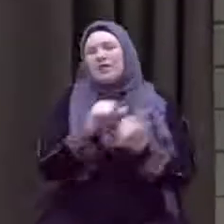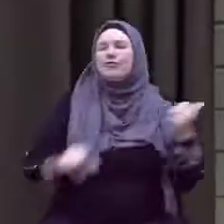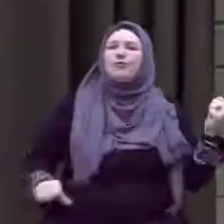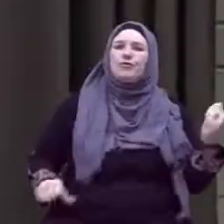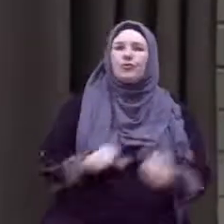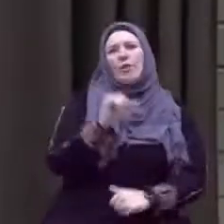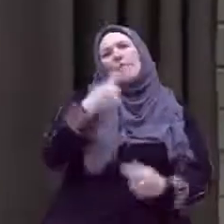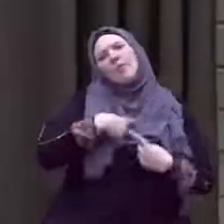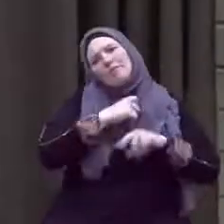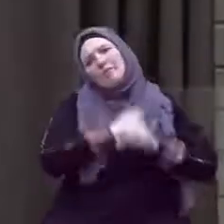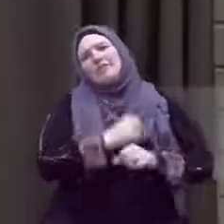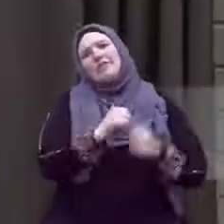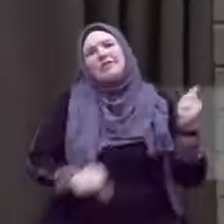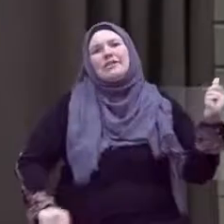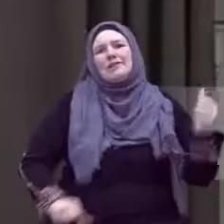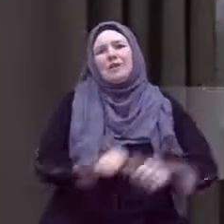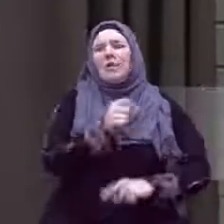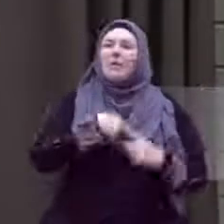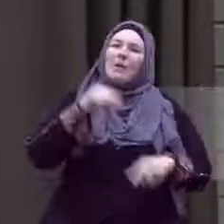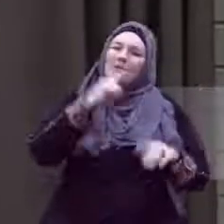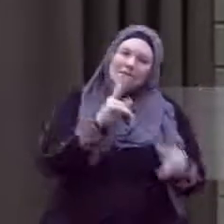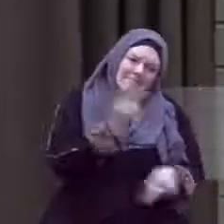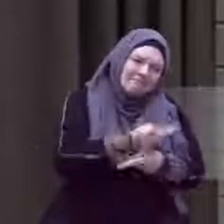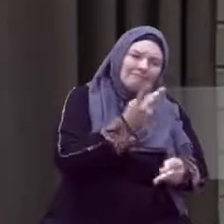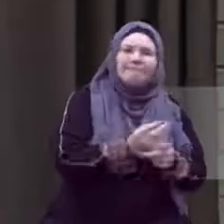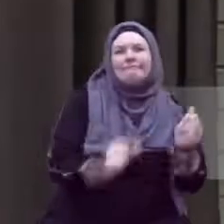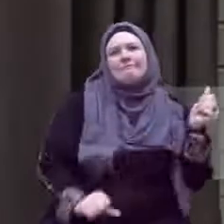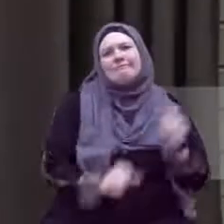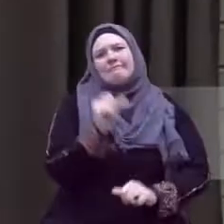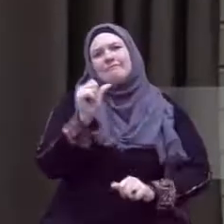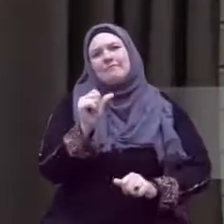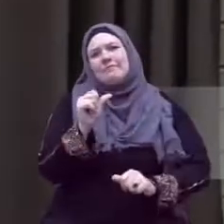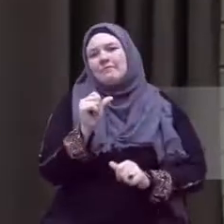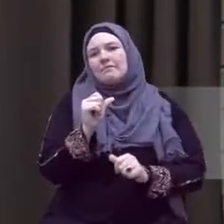another. We protect one another. We take care of one another.